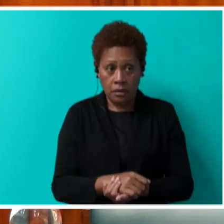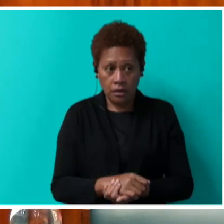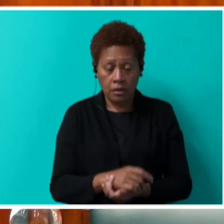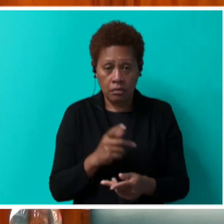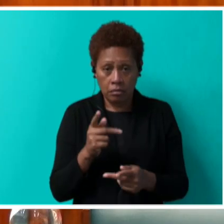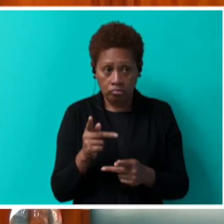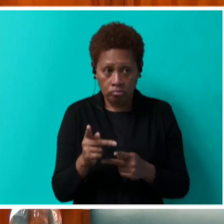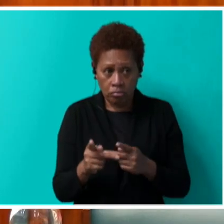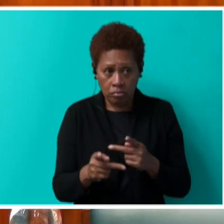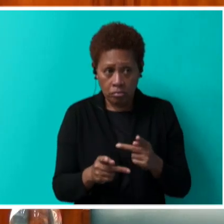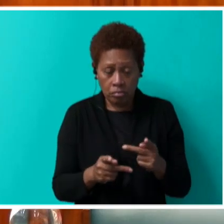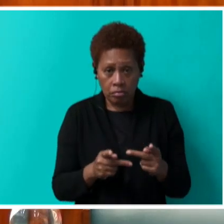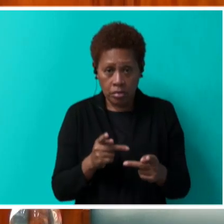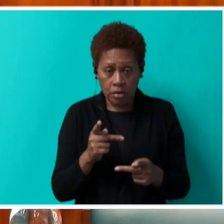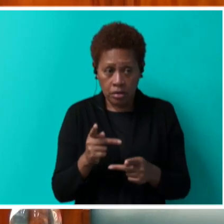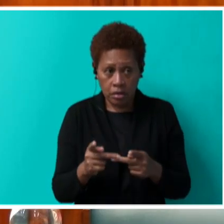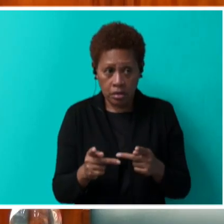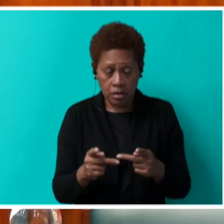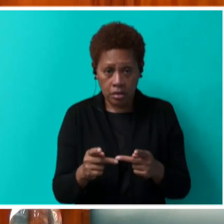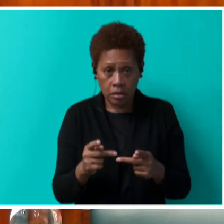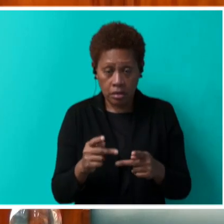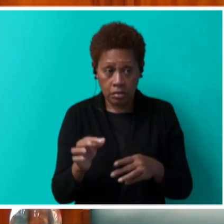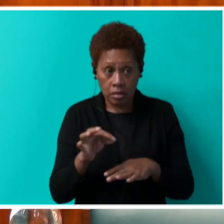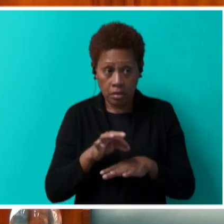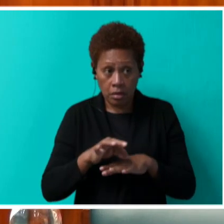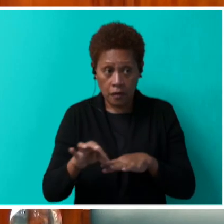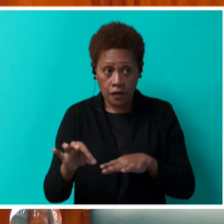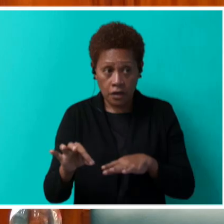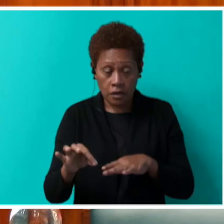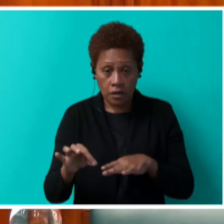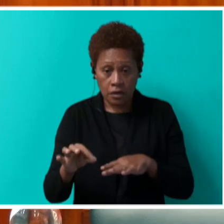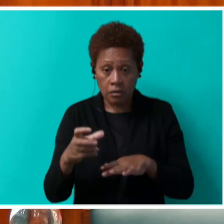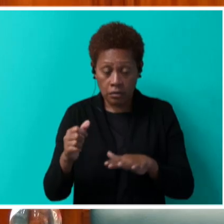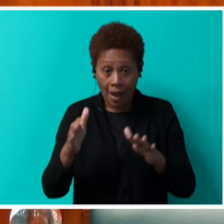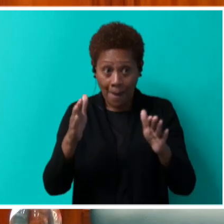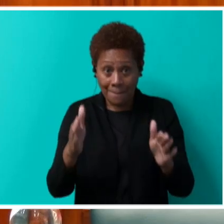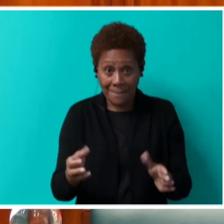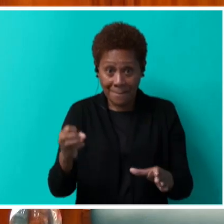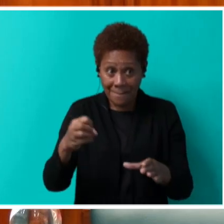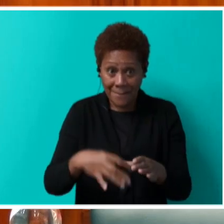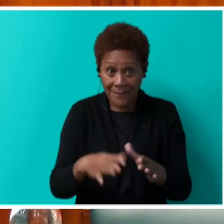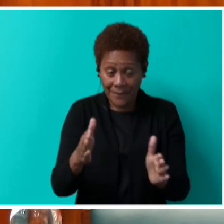processes to preserve freshness, and approve packaging material and